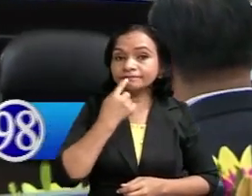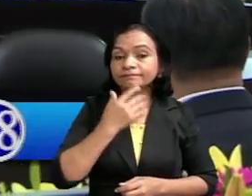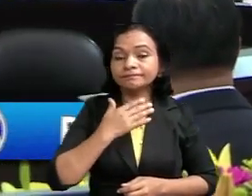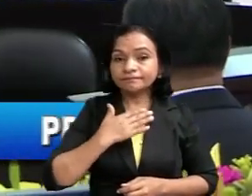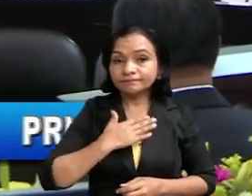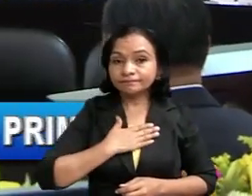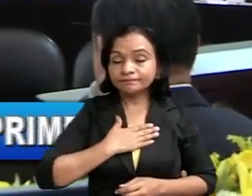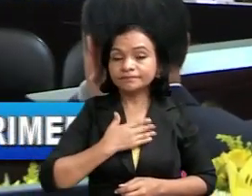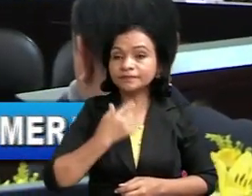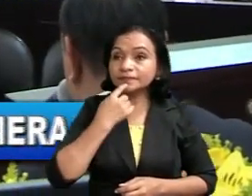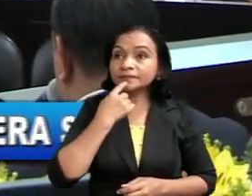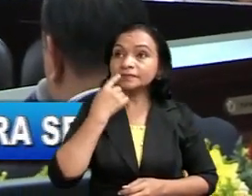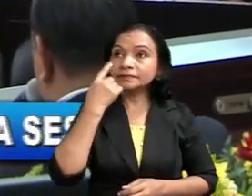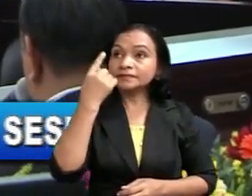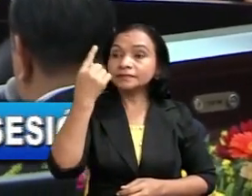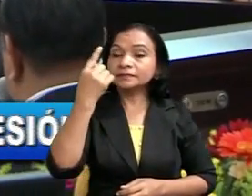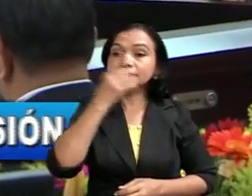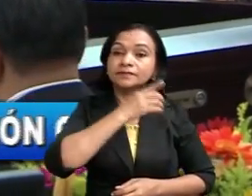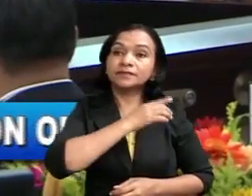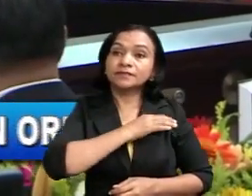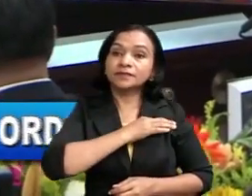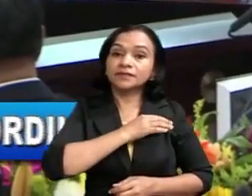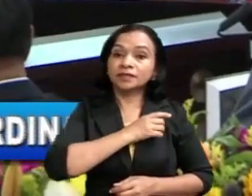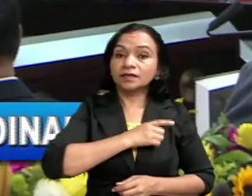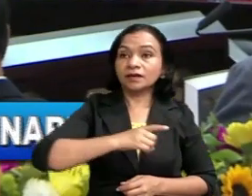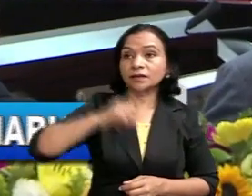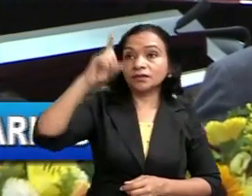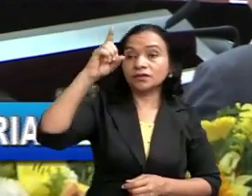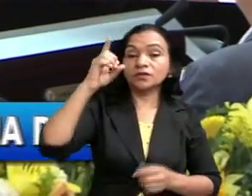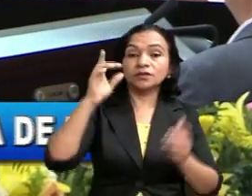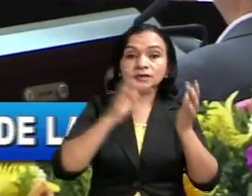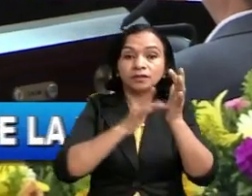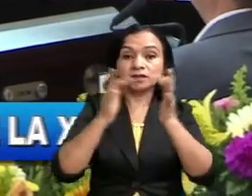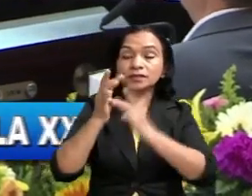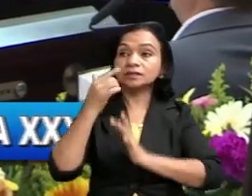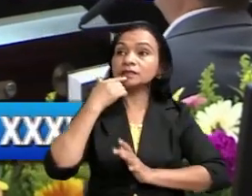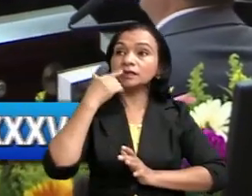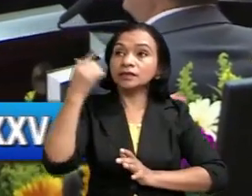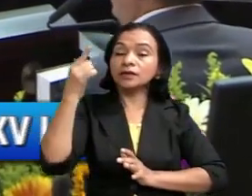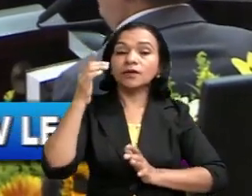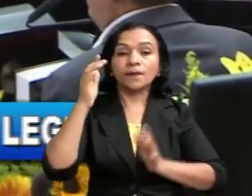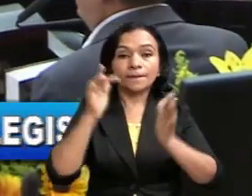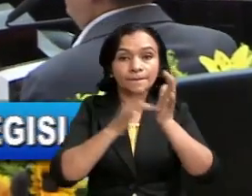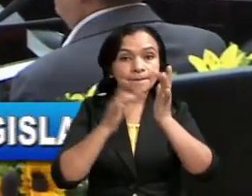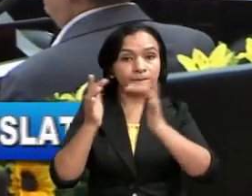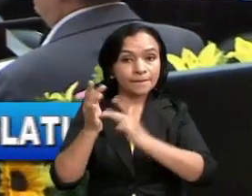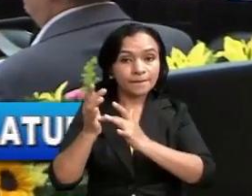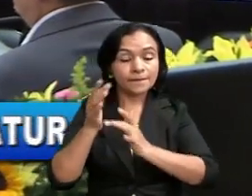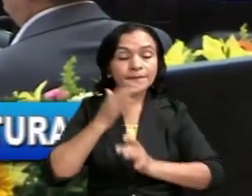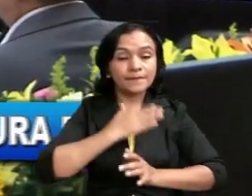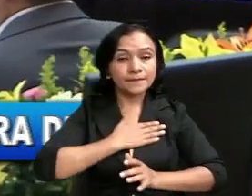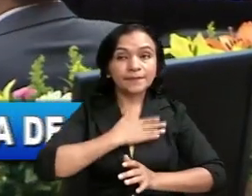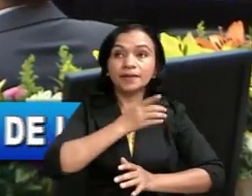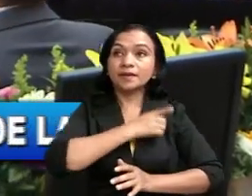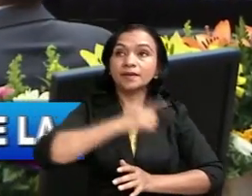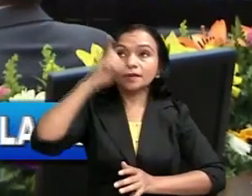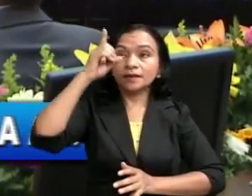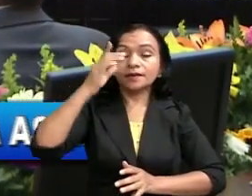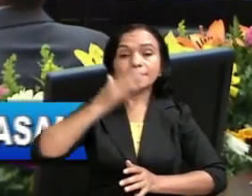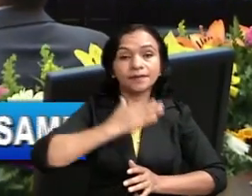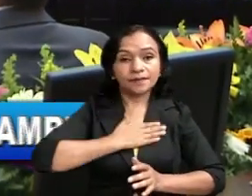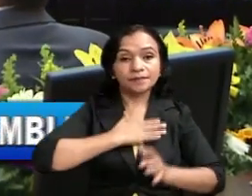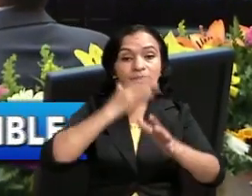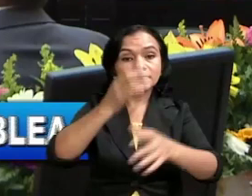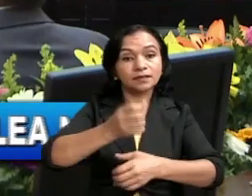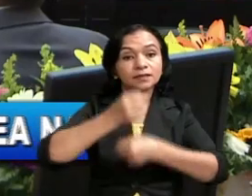Christ. Confieso al Señor Jesucristo. As my Lord. Como mi Señor. And my Savior. Y mi Salvador. And I will live for